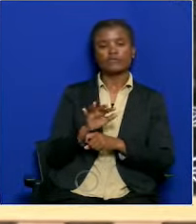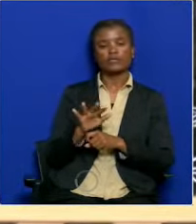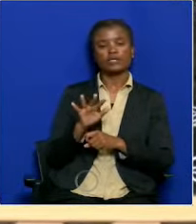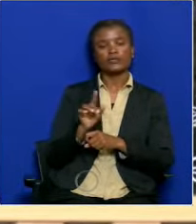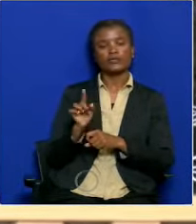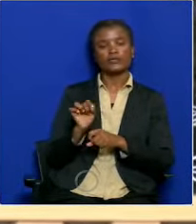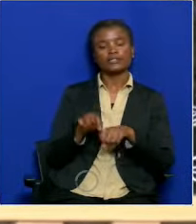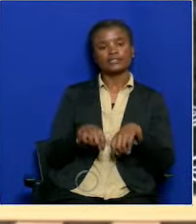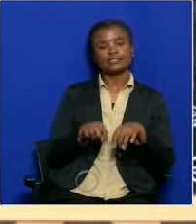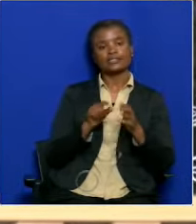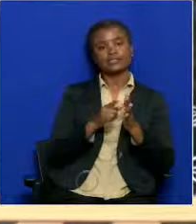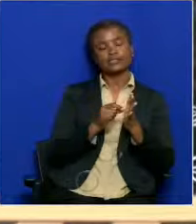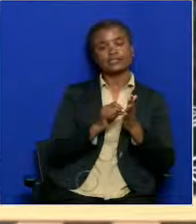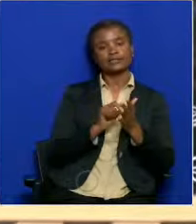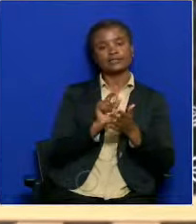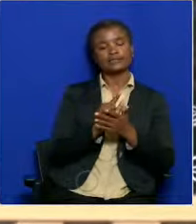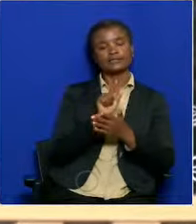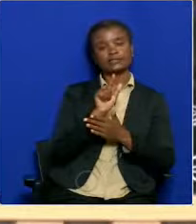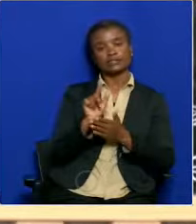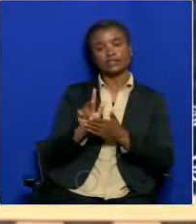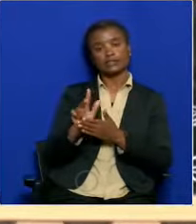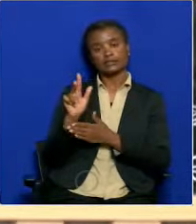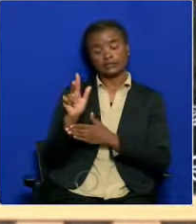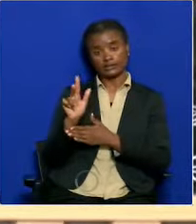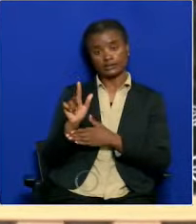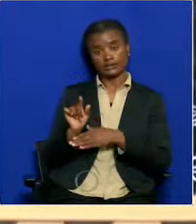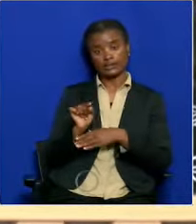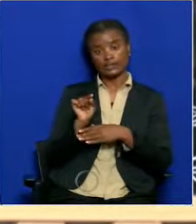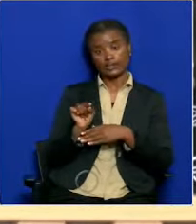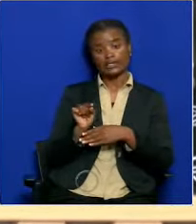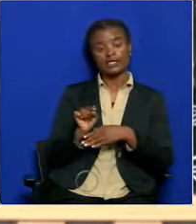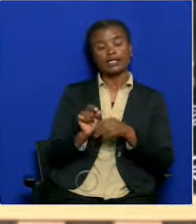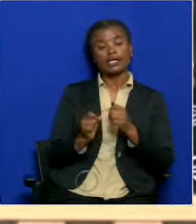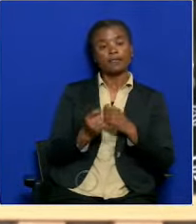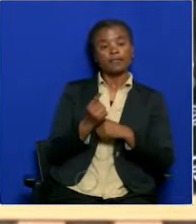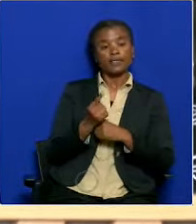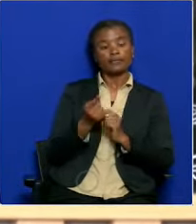18, when Mr. Matlala advances you the money.